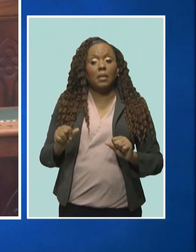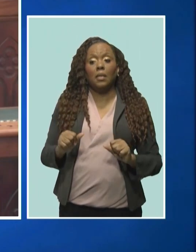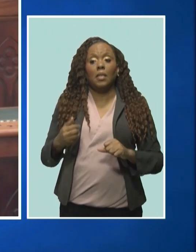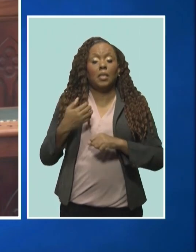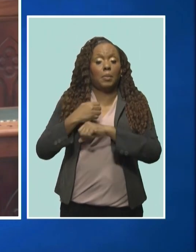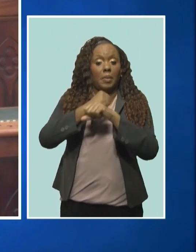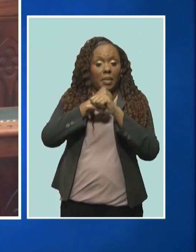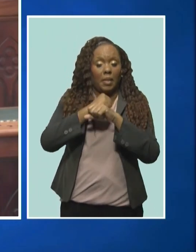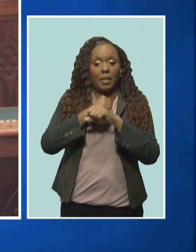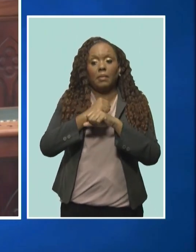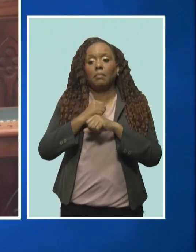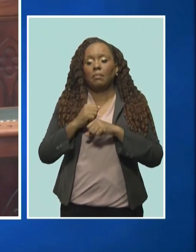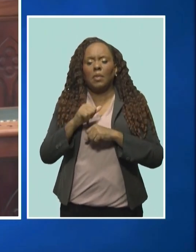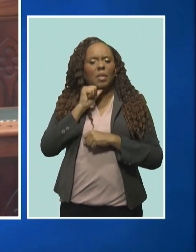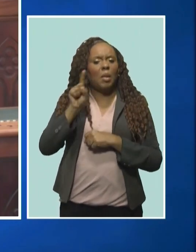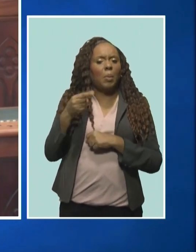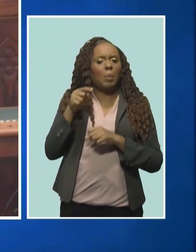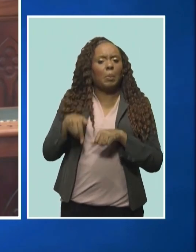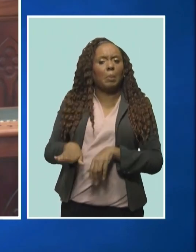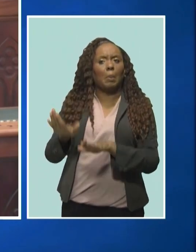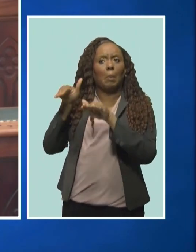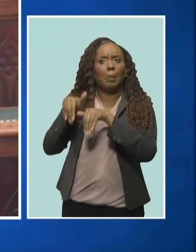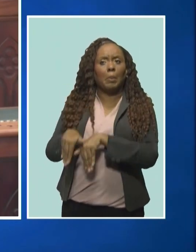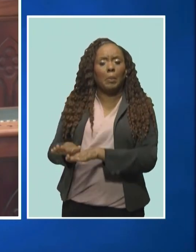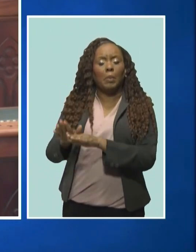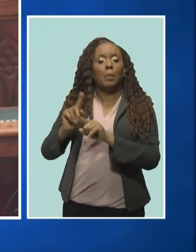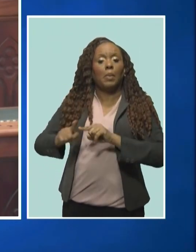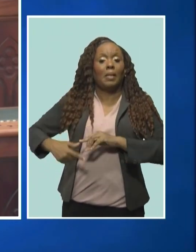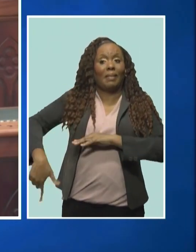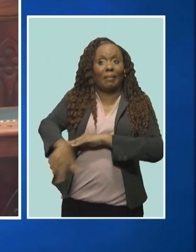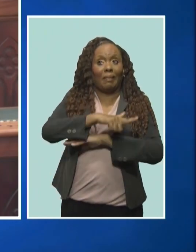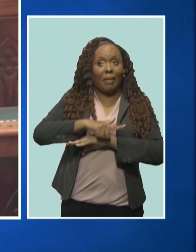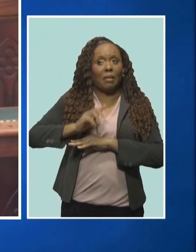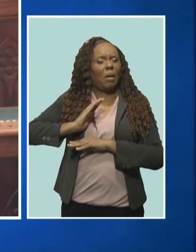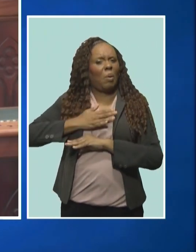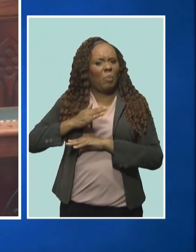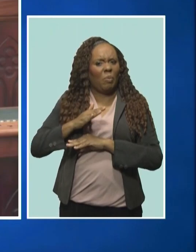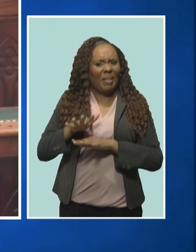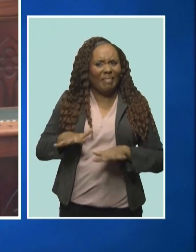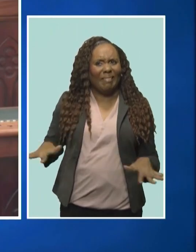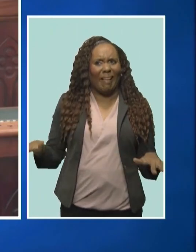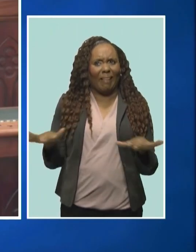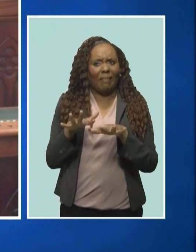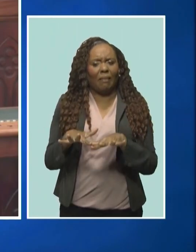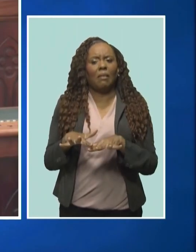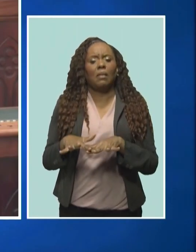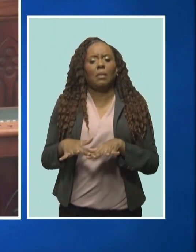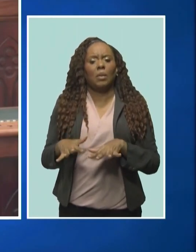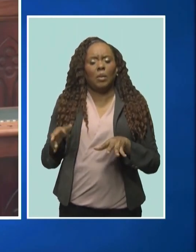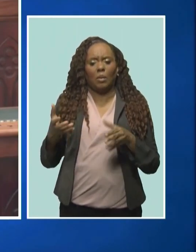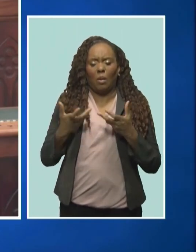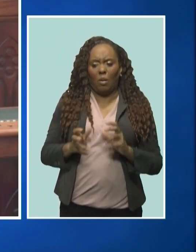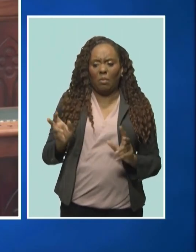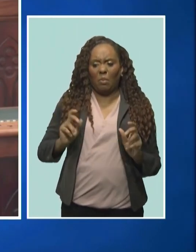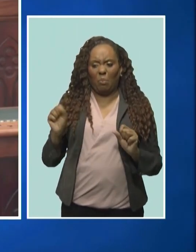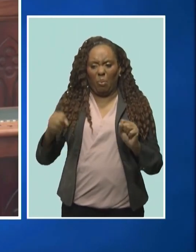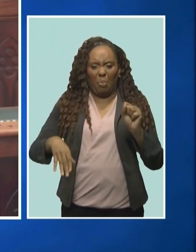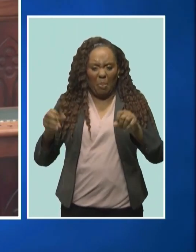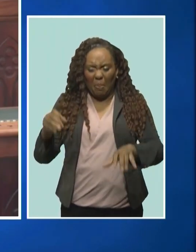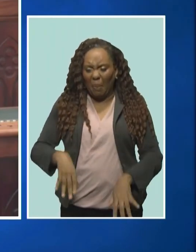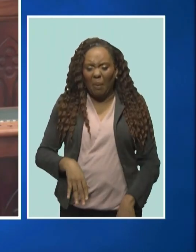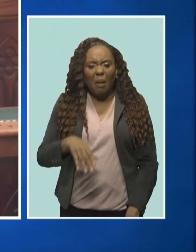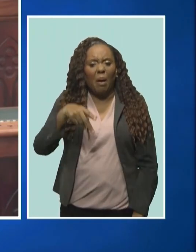and not only the marine environment, but to protect this land space from pollution is a